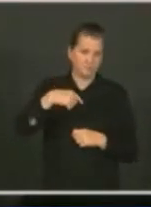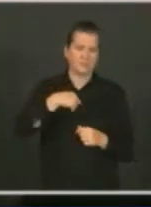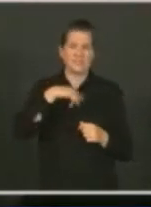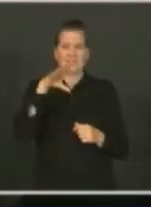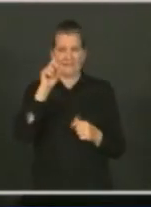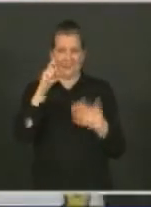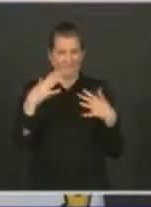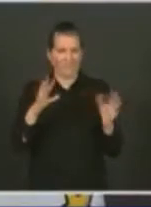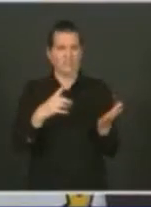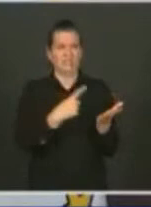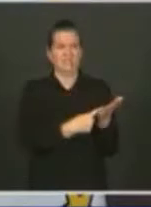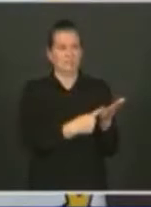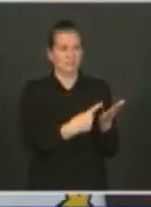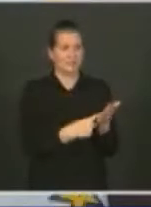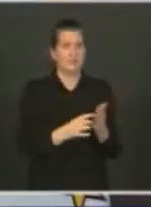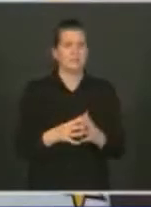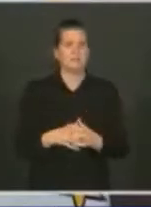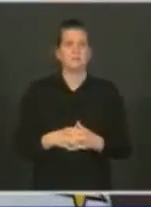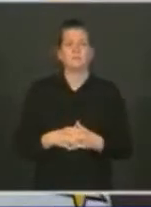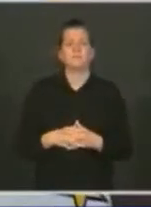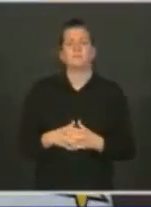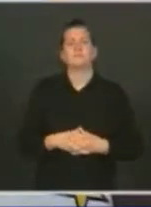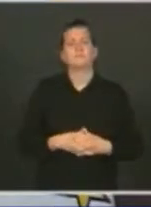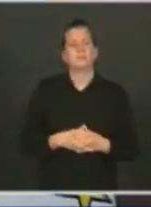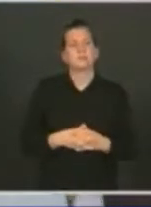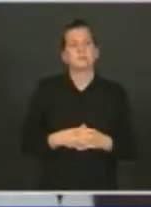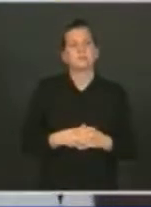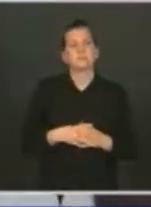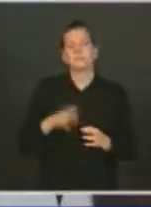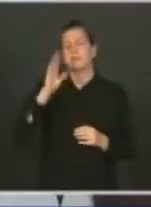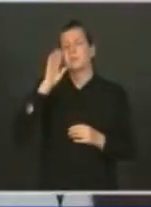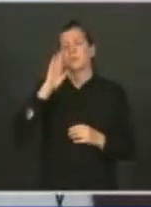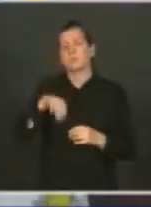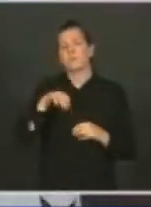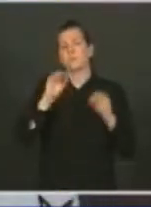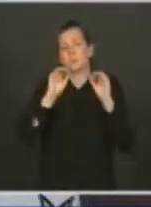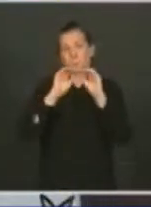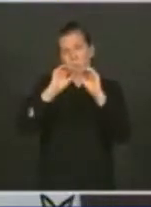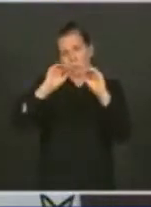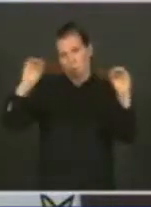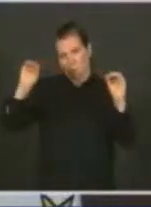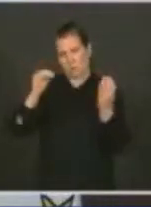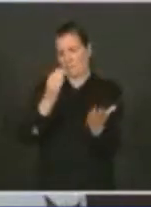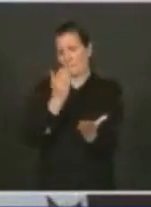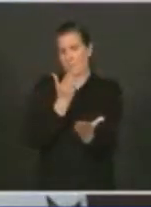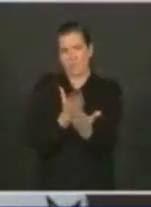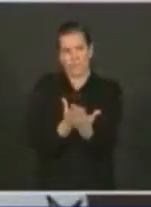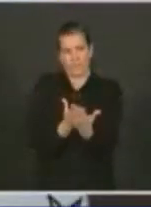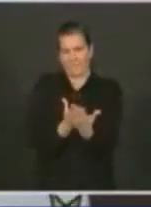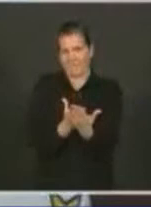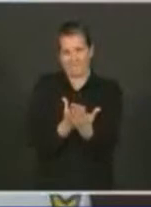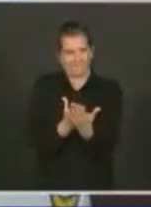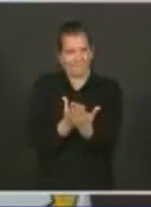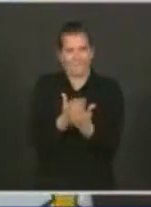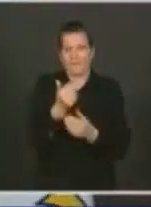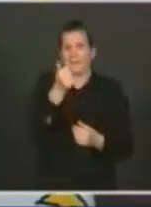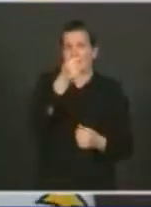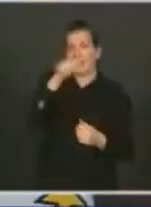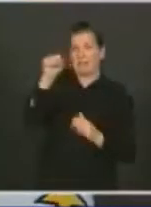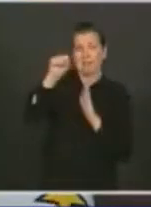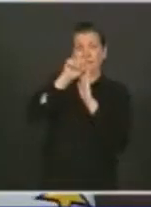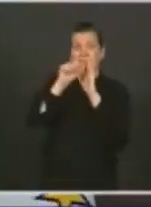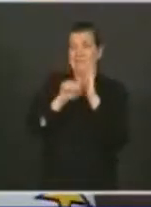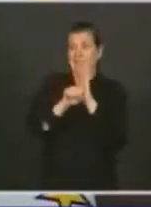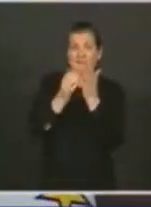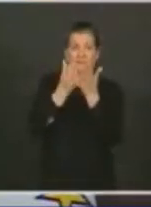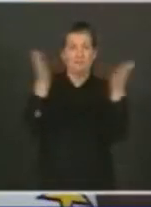So listen, there is not a shred of evidence anywhere in any country, in any state, that